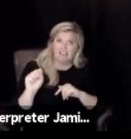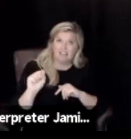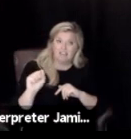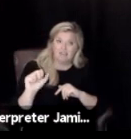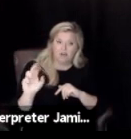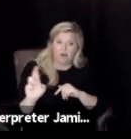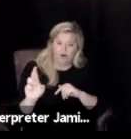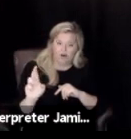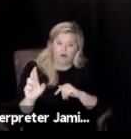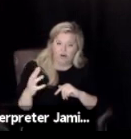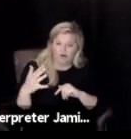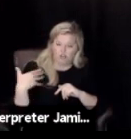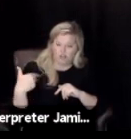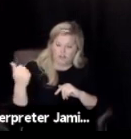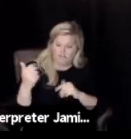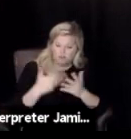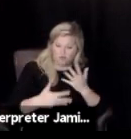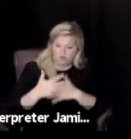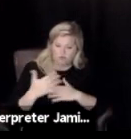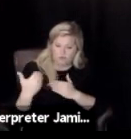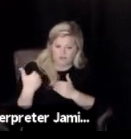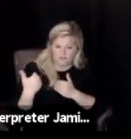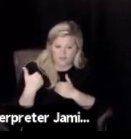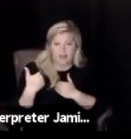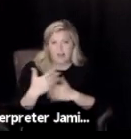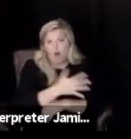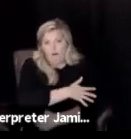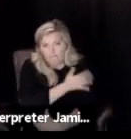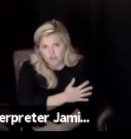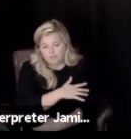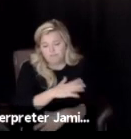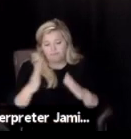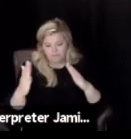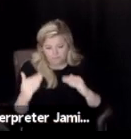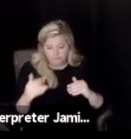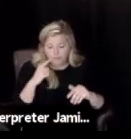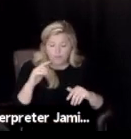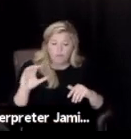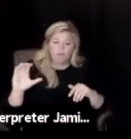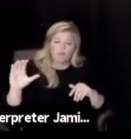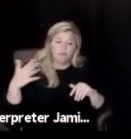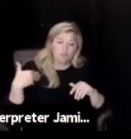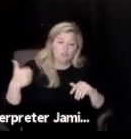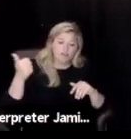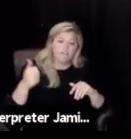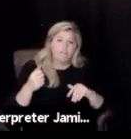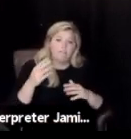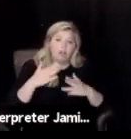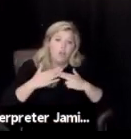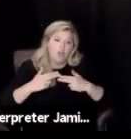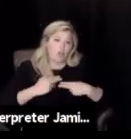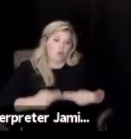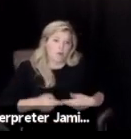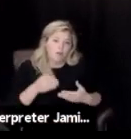CSR, Chief Social Responsibility Officer. You have the Chief Human Resource